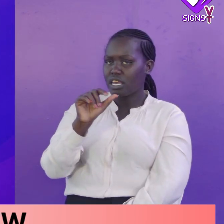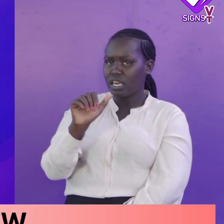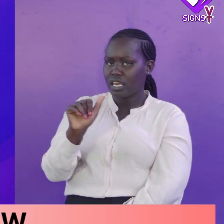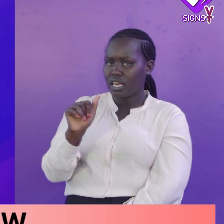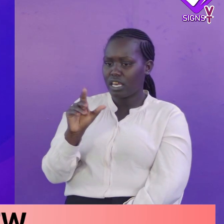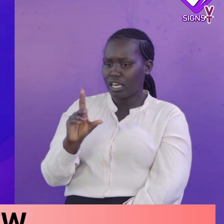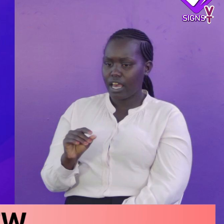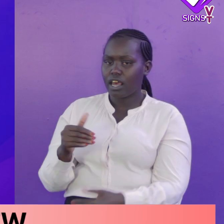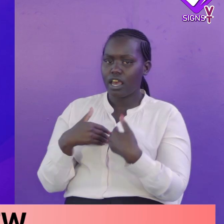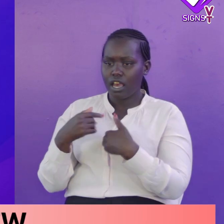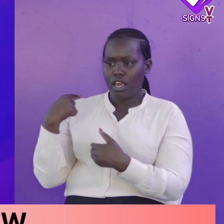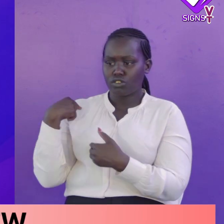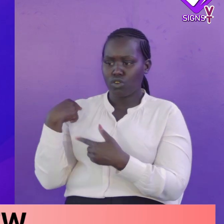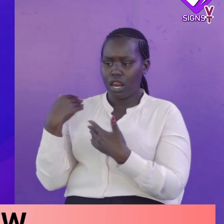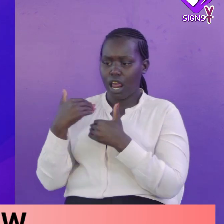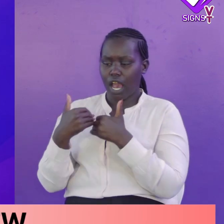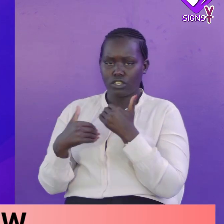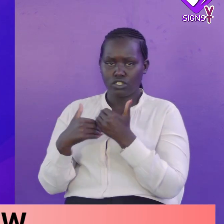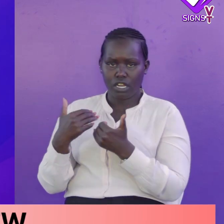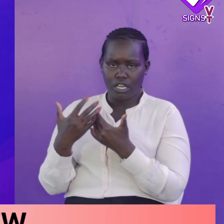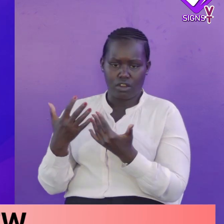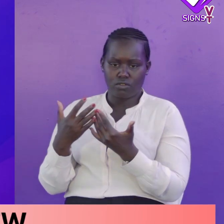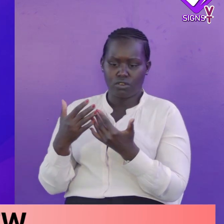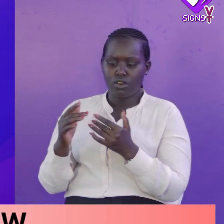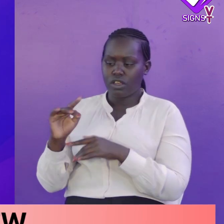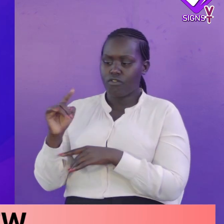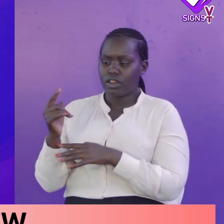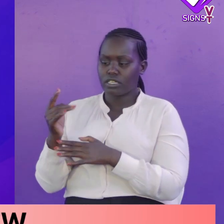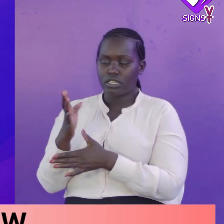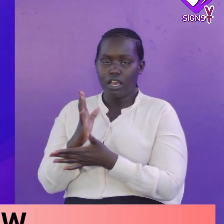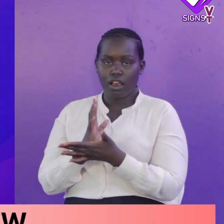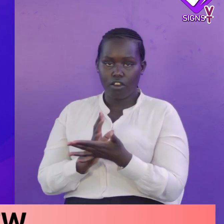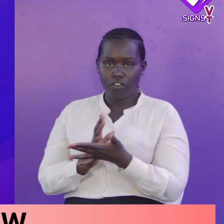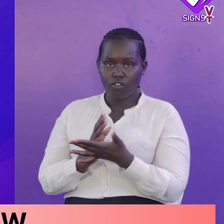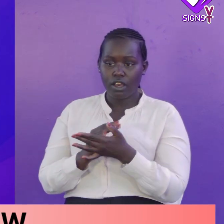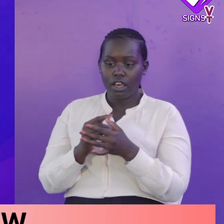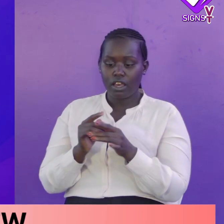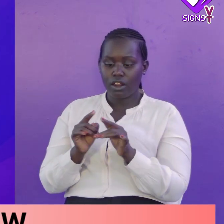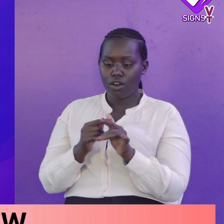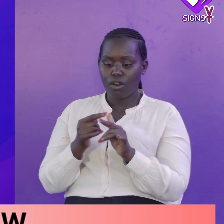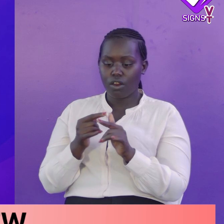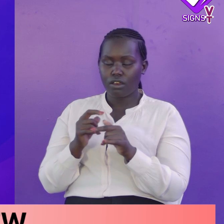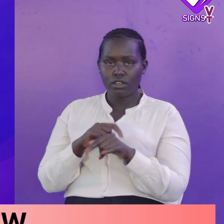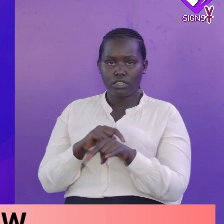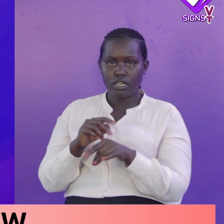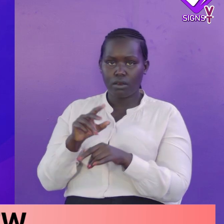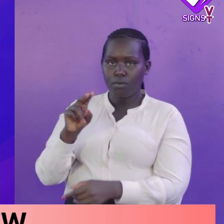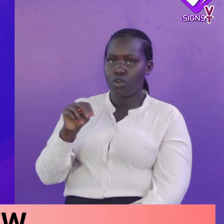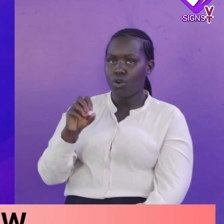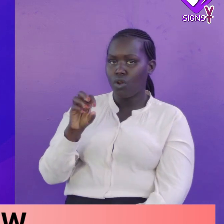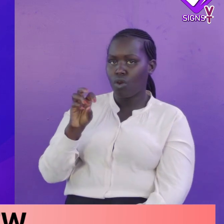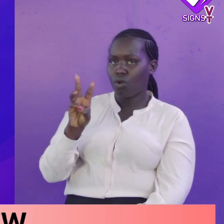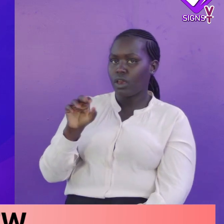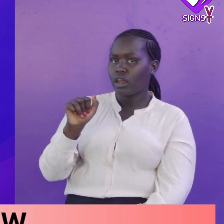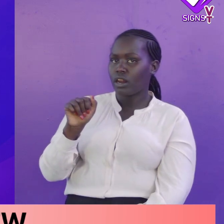was substituted in the 18th minute. That was the first half. And when Nwaneri came in, he just played a